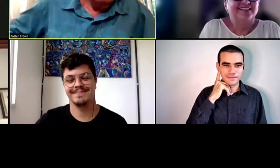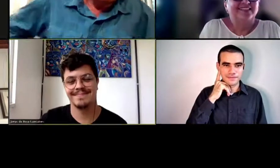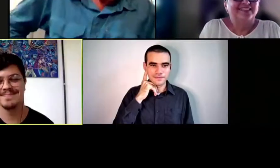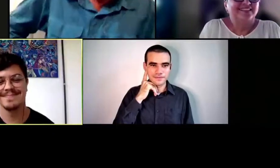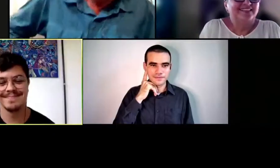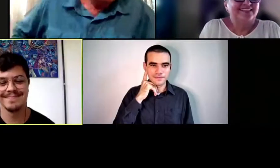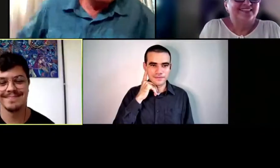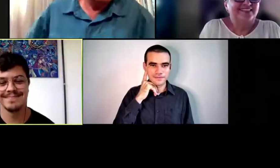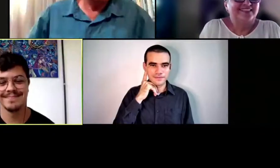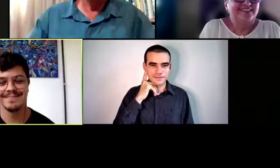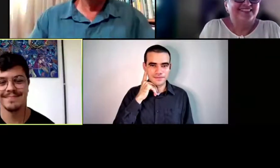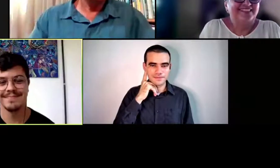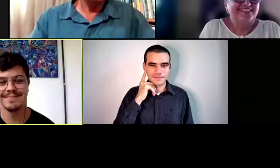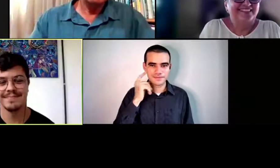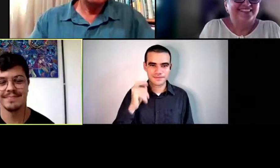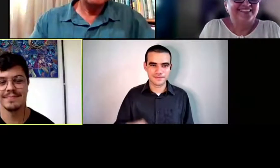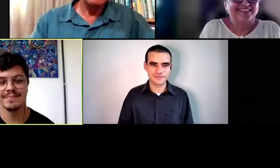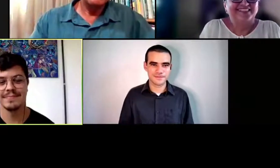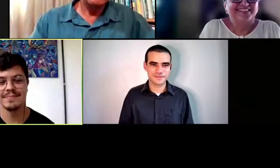You are on mute.